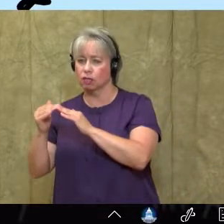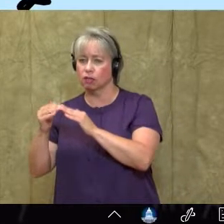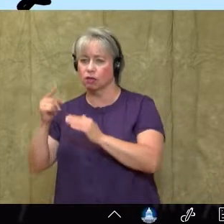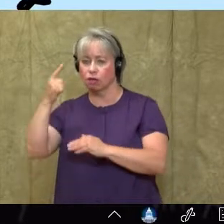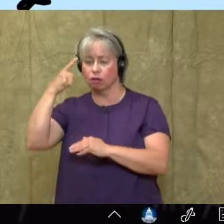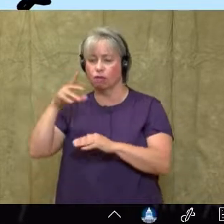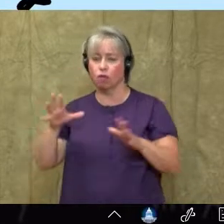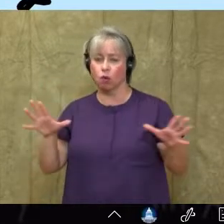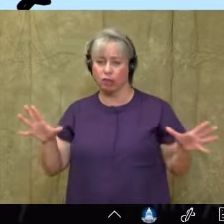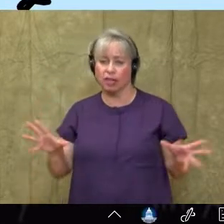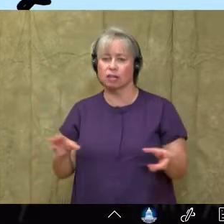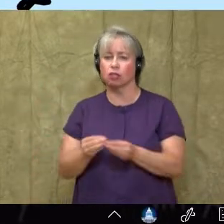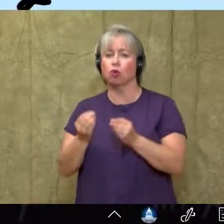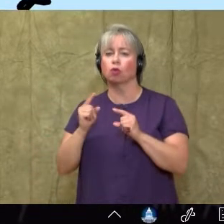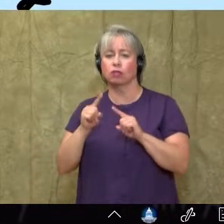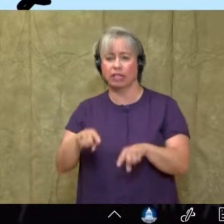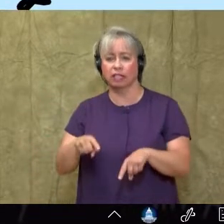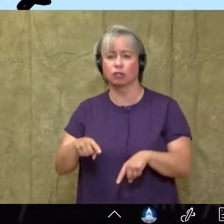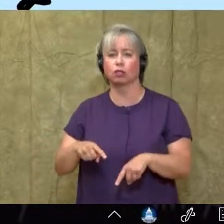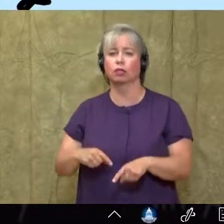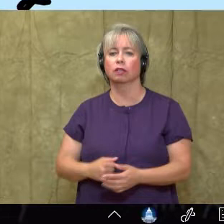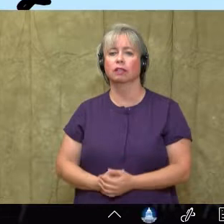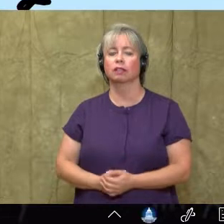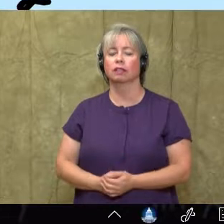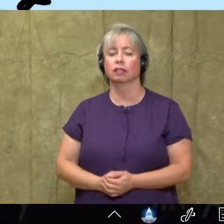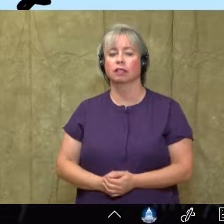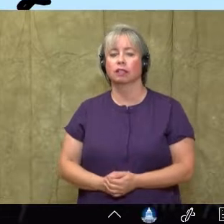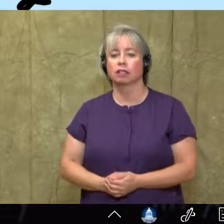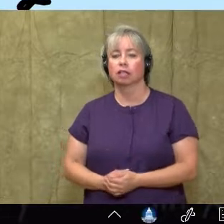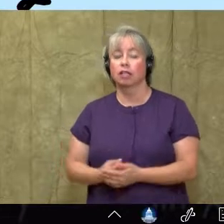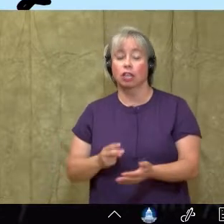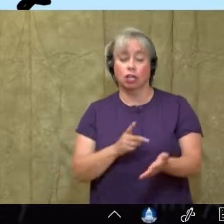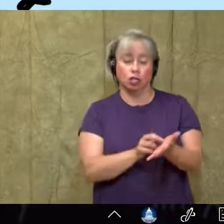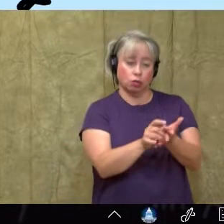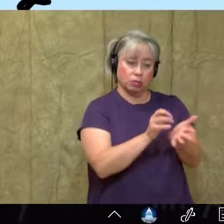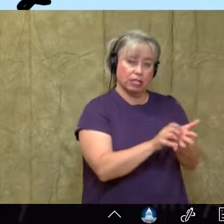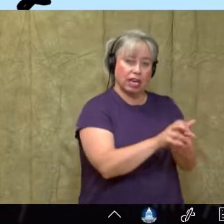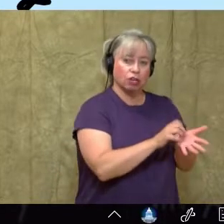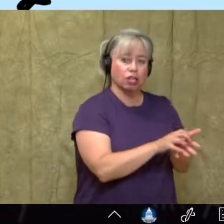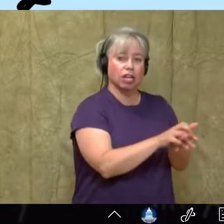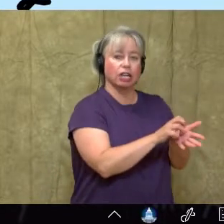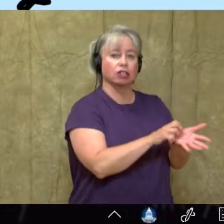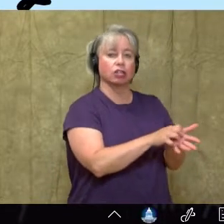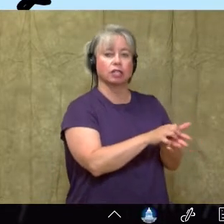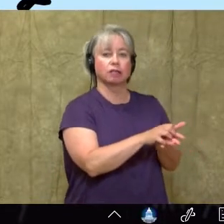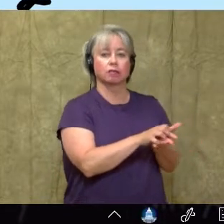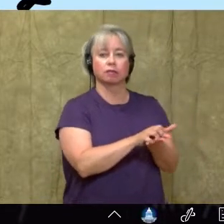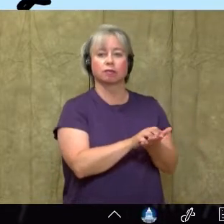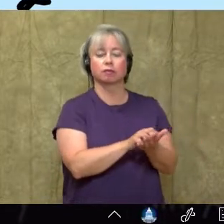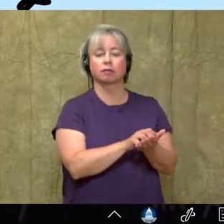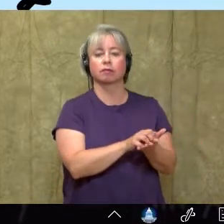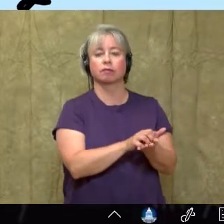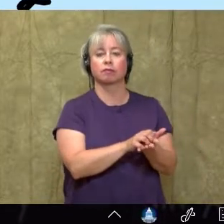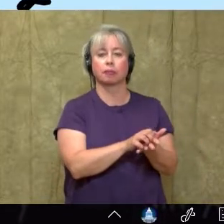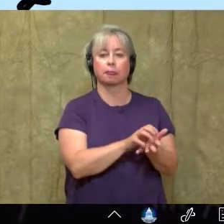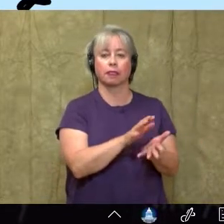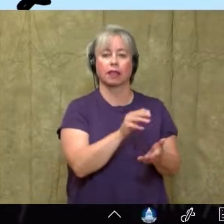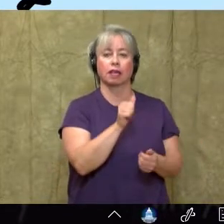he kayaked that day at Big Creek Lake. So let's go to our calculator. We're going to do